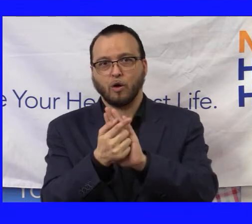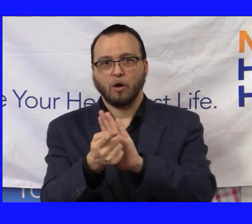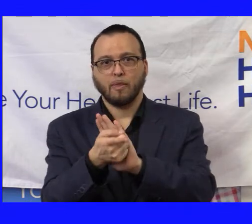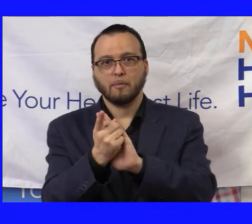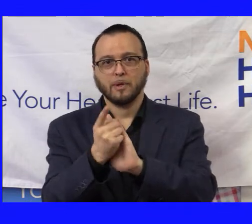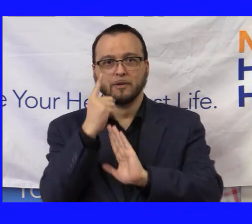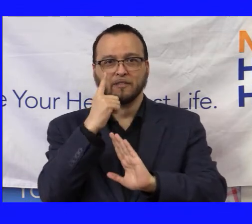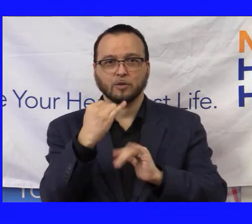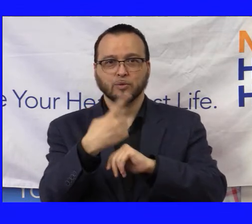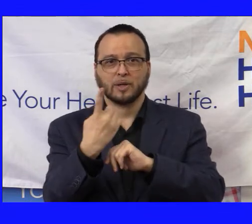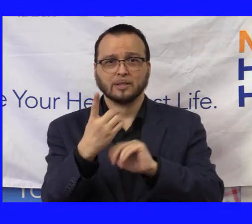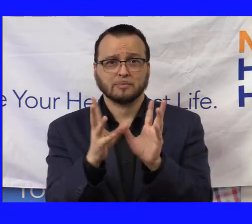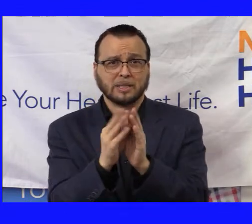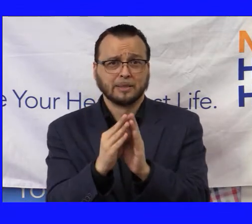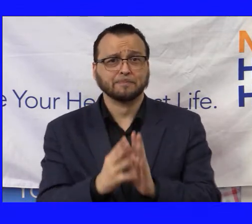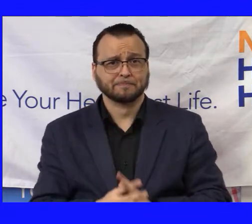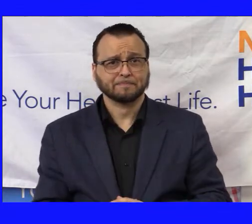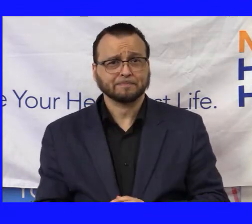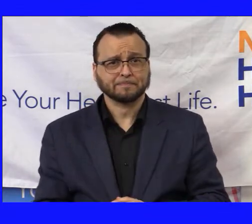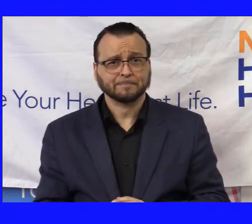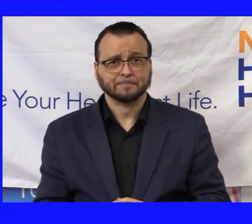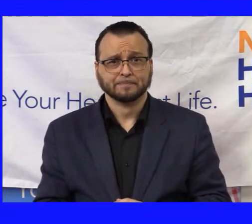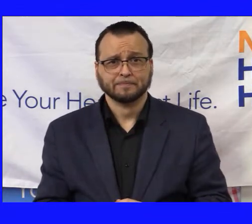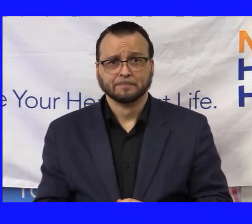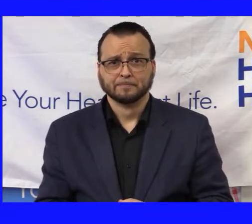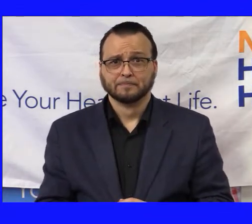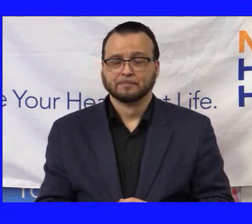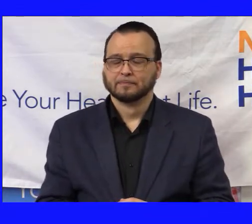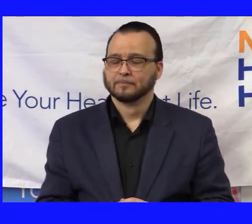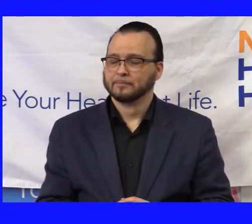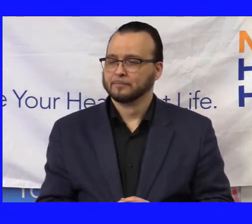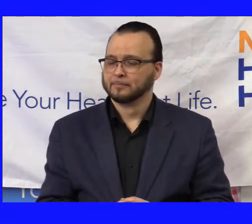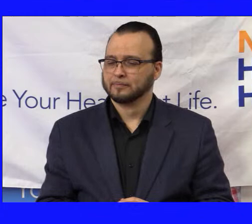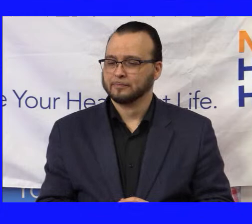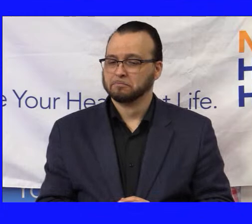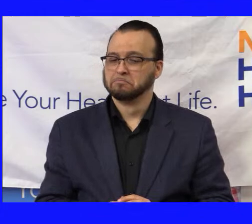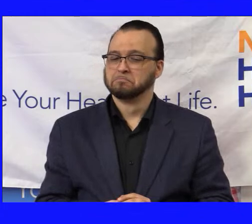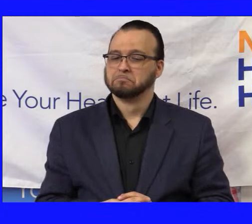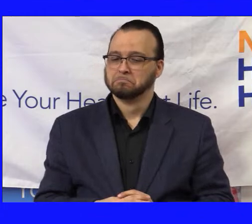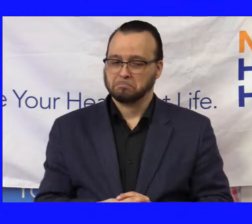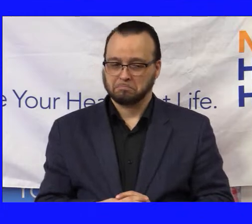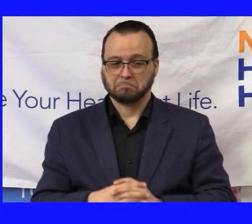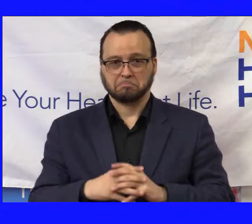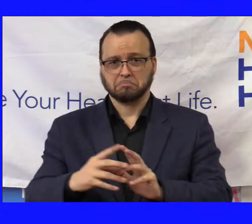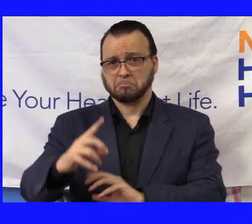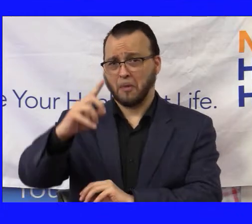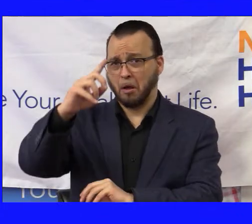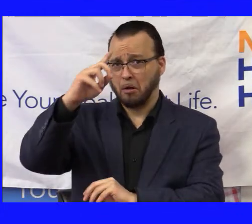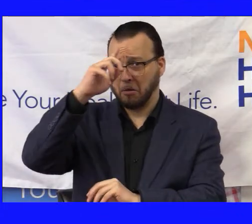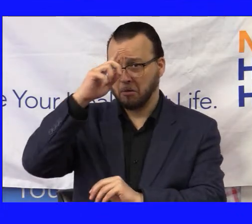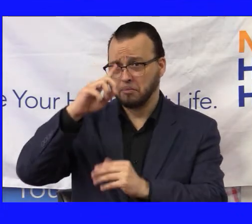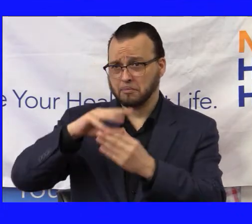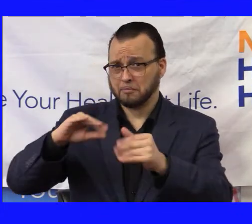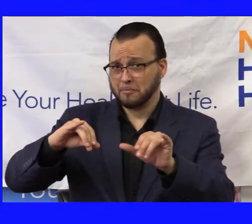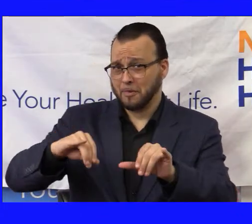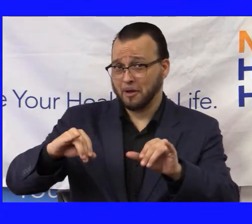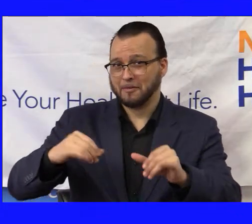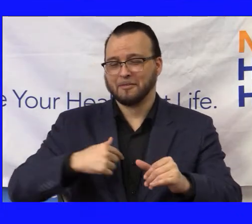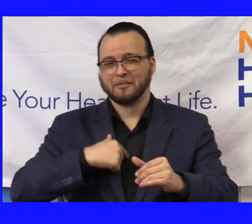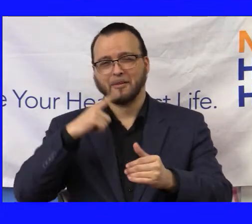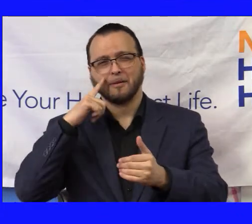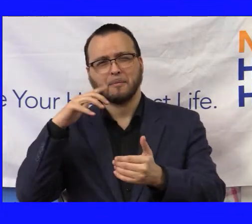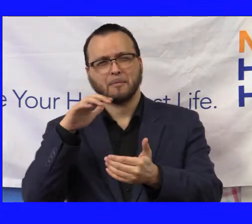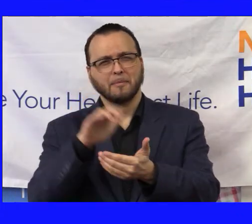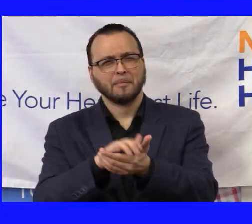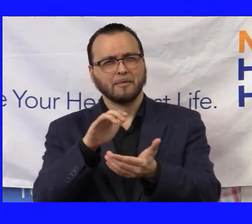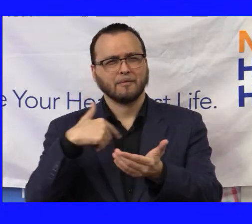amendment for the board. I think with that, I believe that we